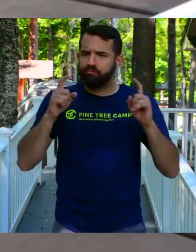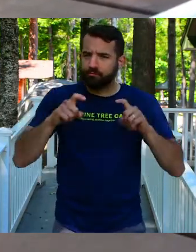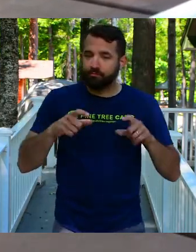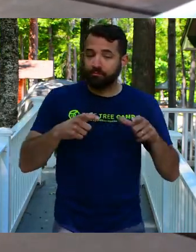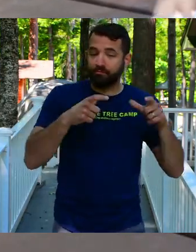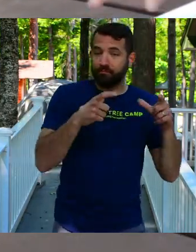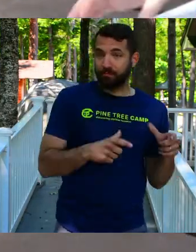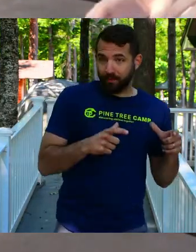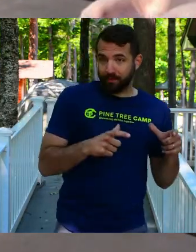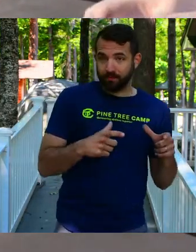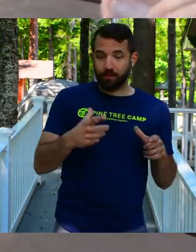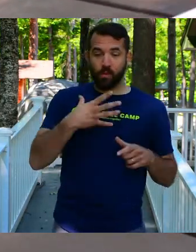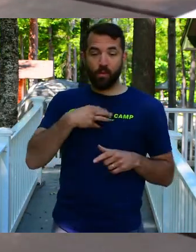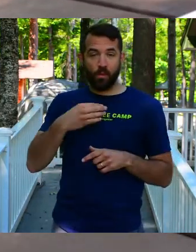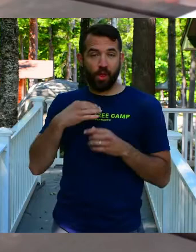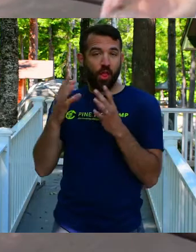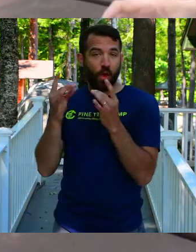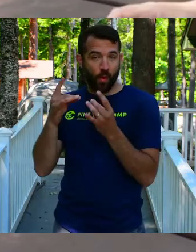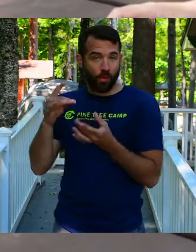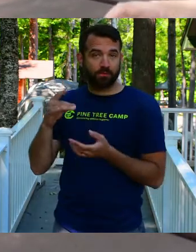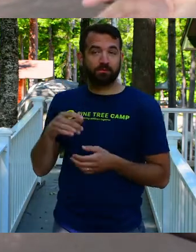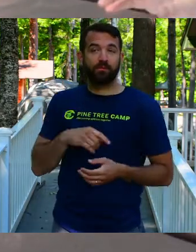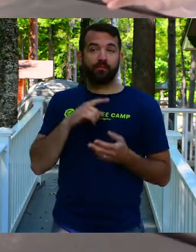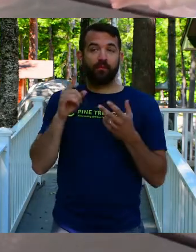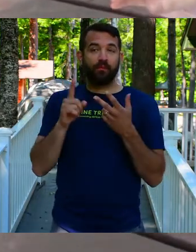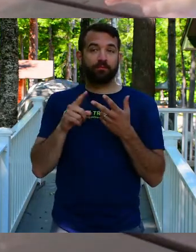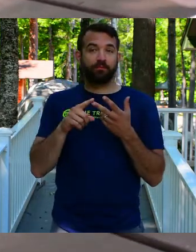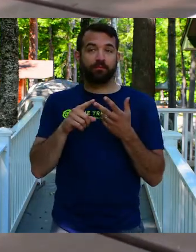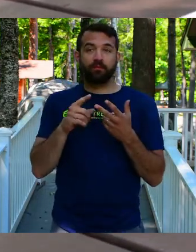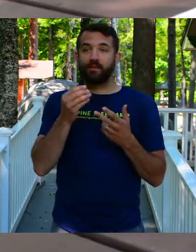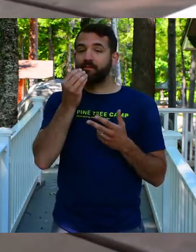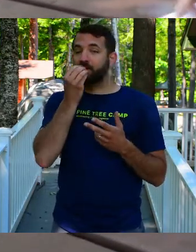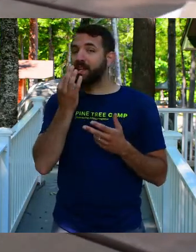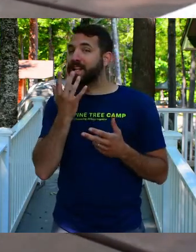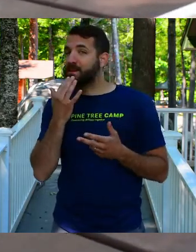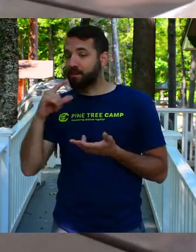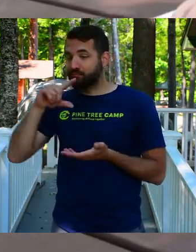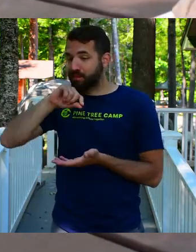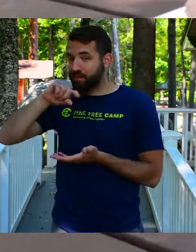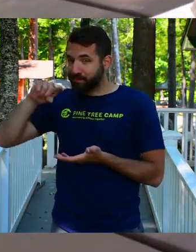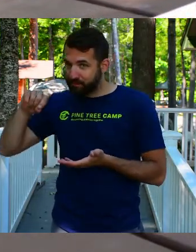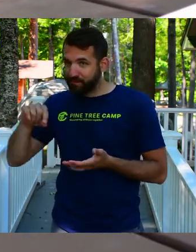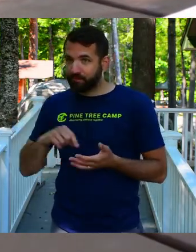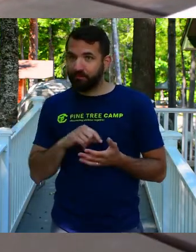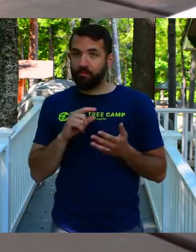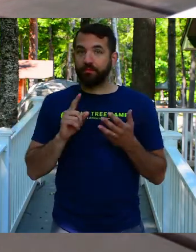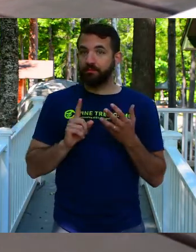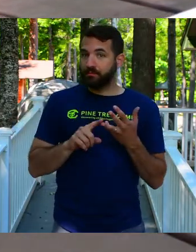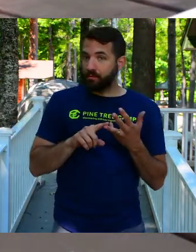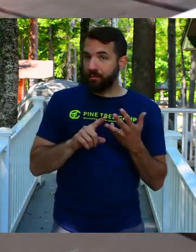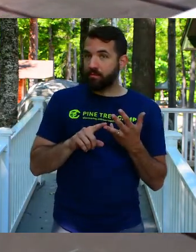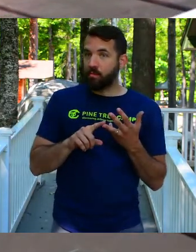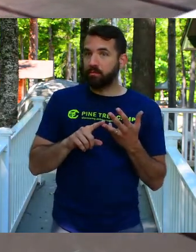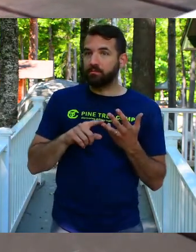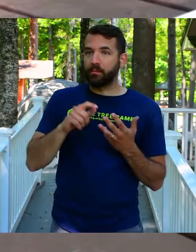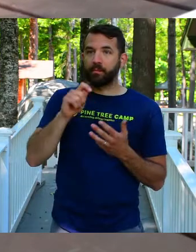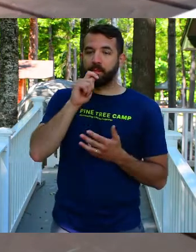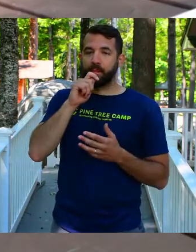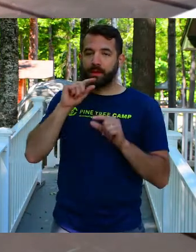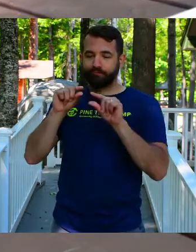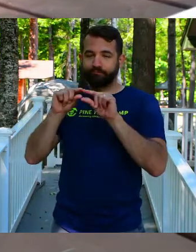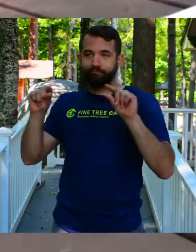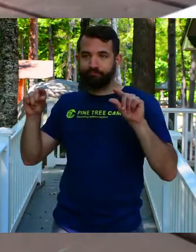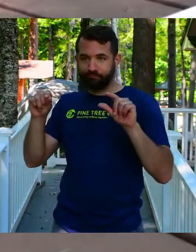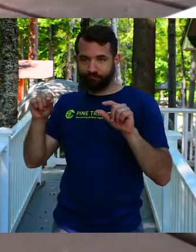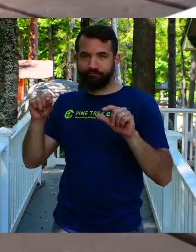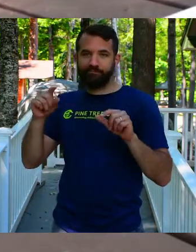glue, food dye, and a pipette to take it out, a popsicle stick, a pencil,